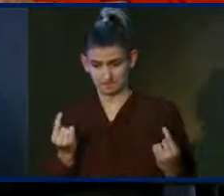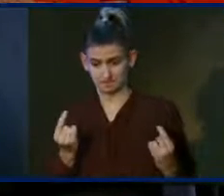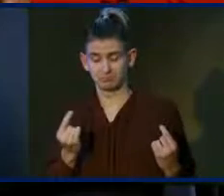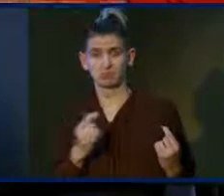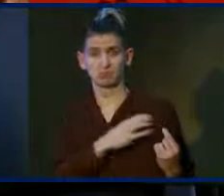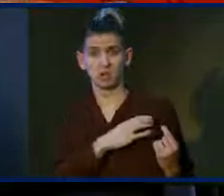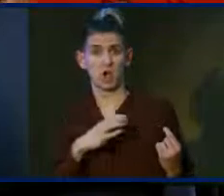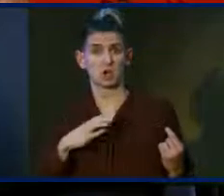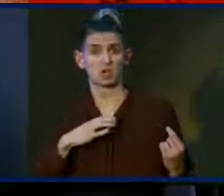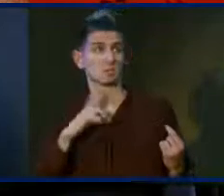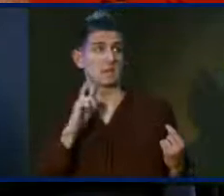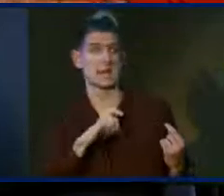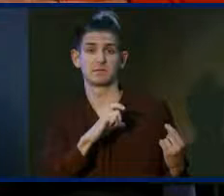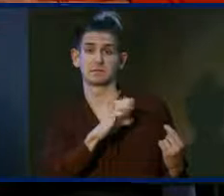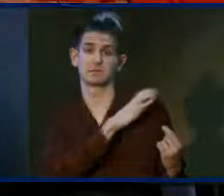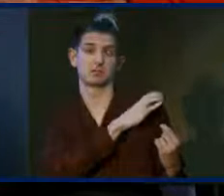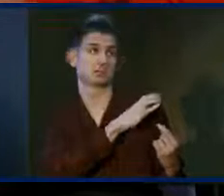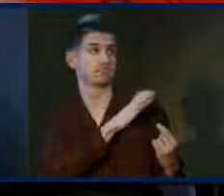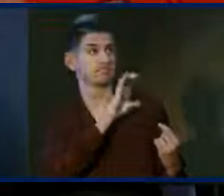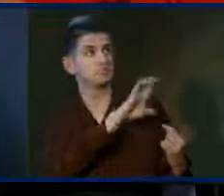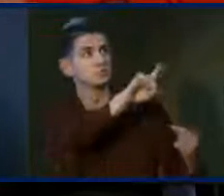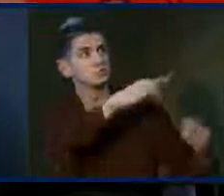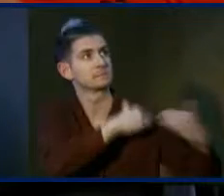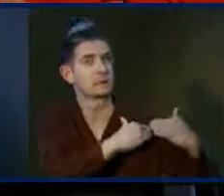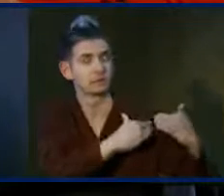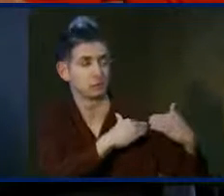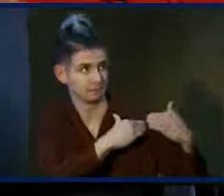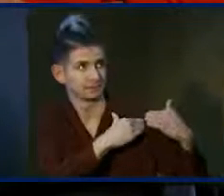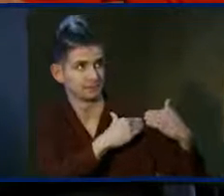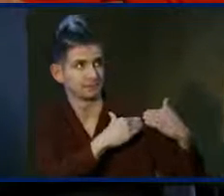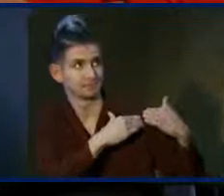Congress responsible. Responsibility,